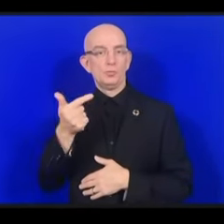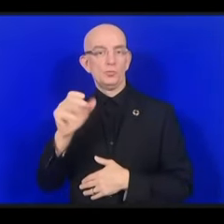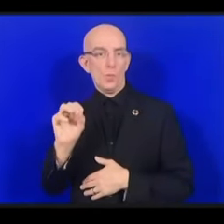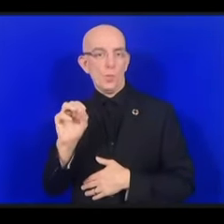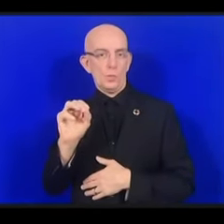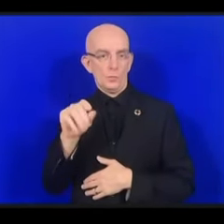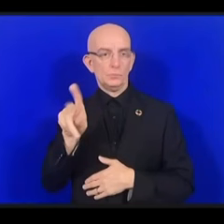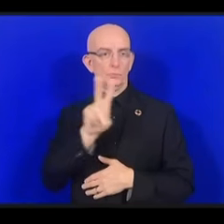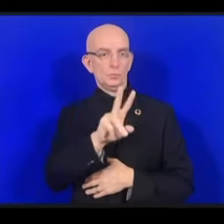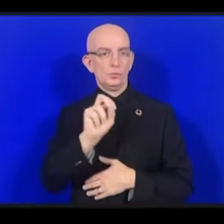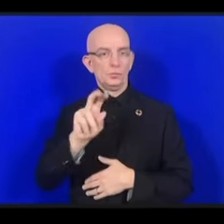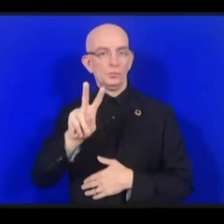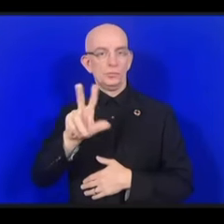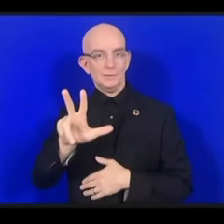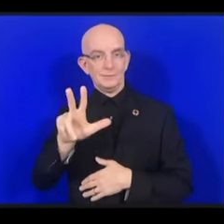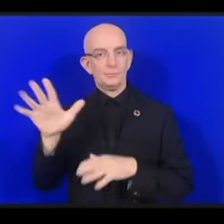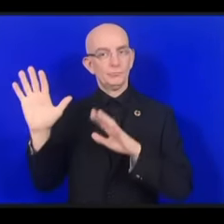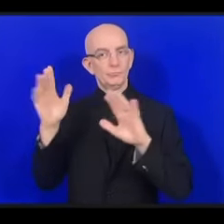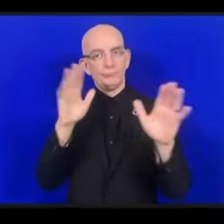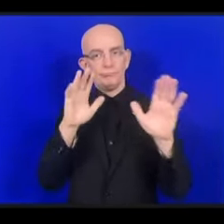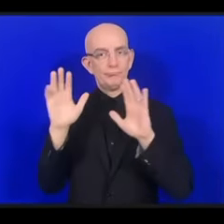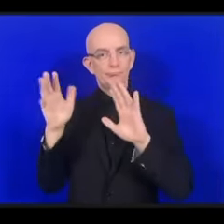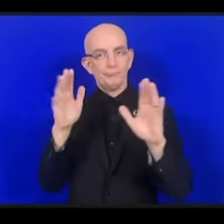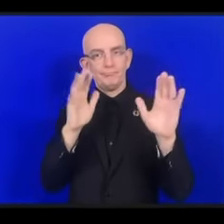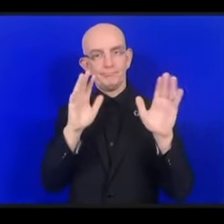Kiyomizu Temple, to stage.